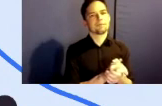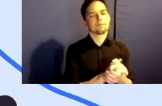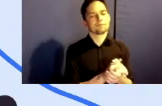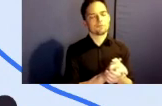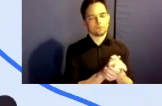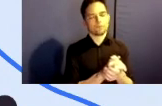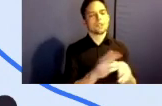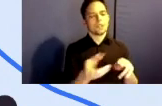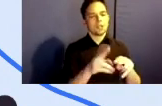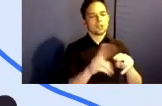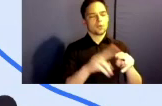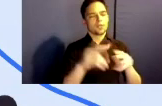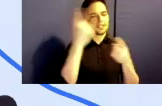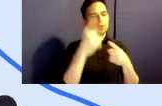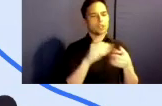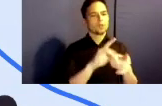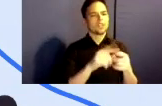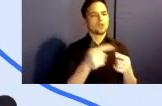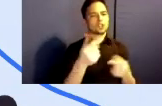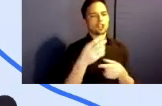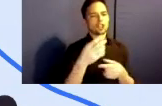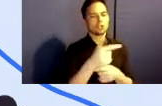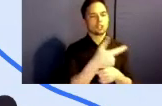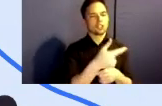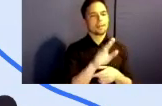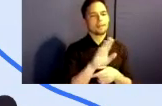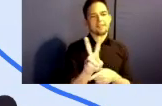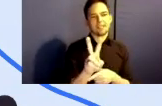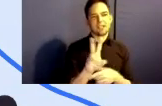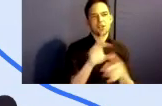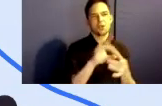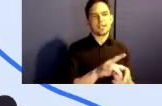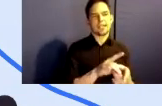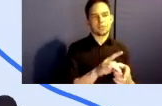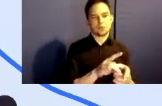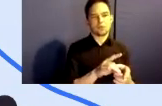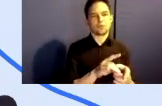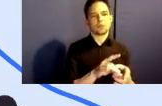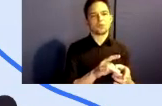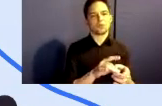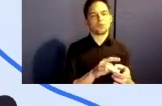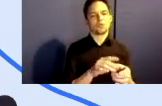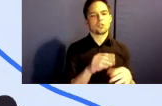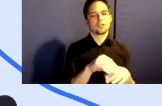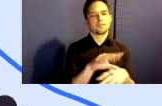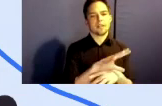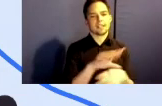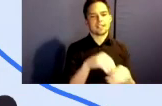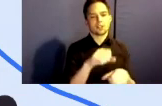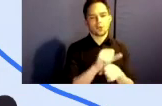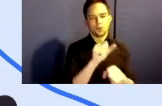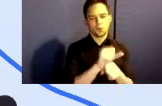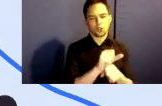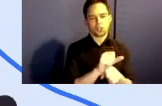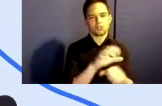of gender and the GBV related aspect in the work of